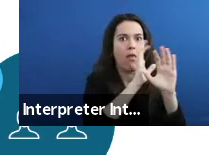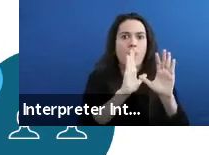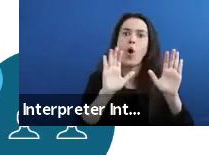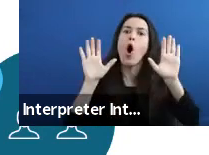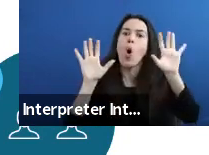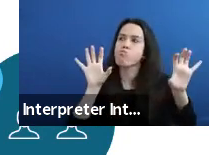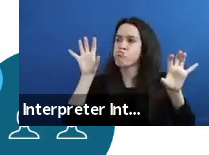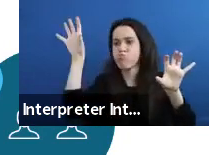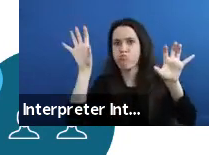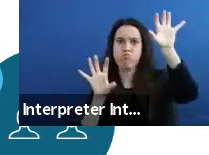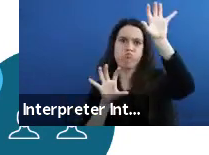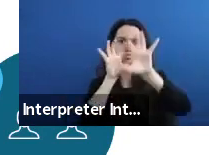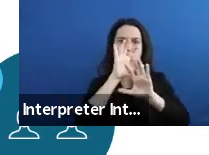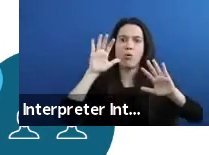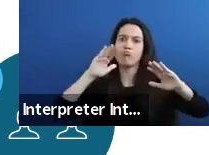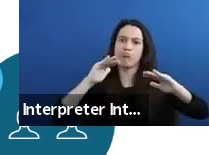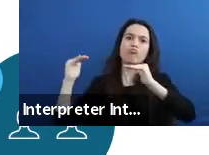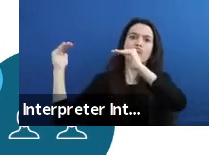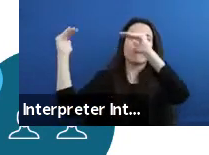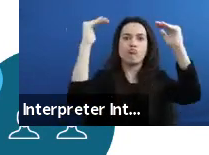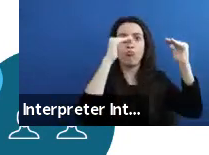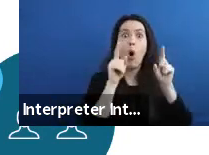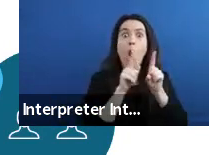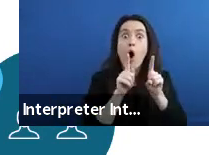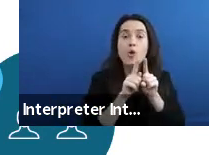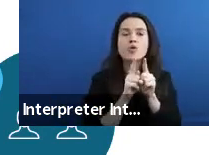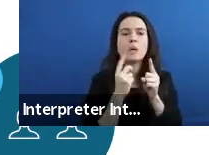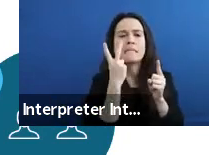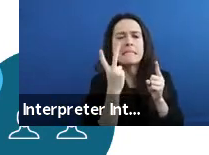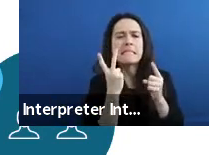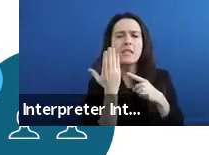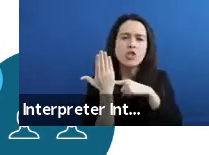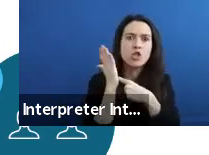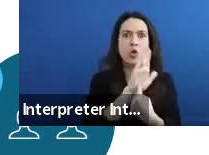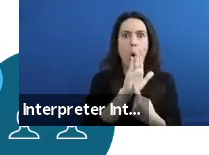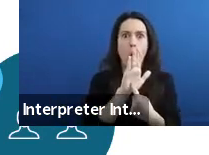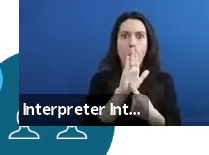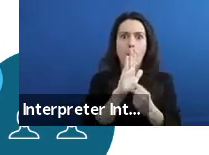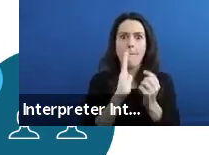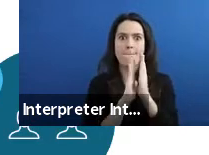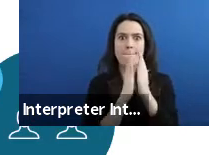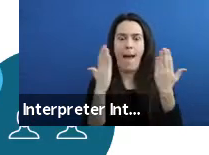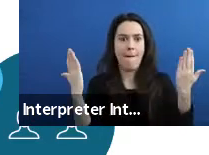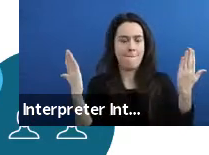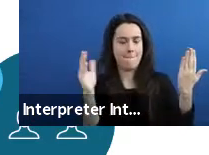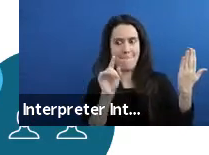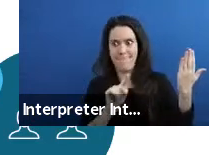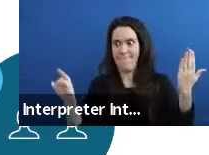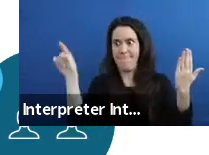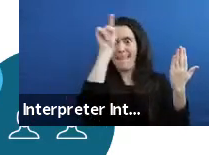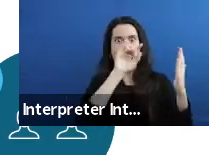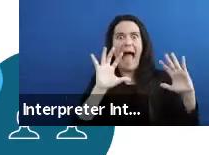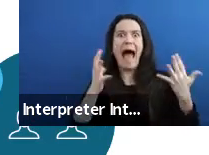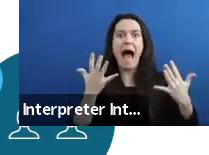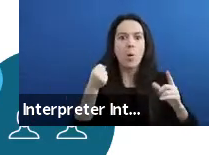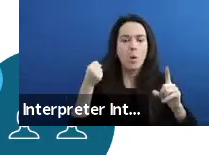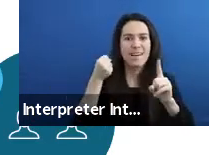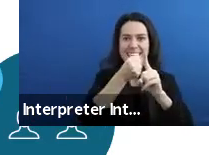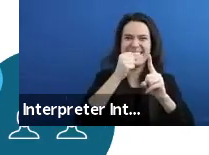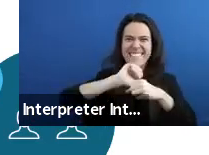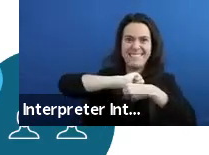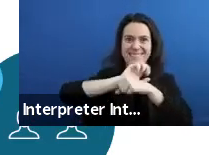the COVID-19 pandemic hit different countries. So we will need to see before starting the data collection phase